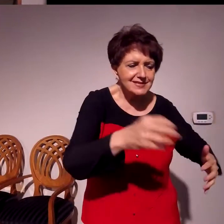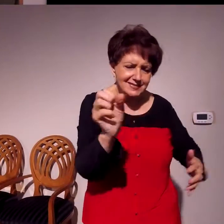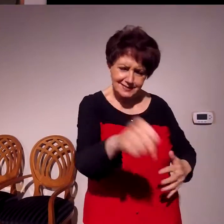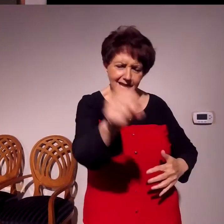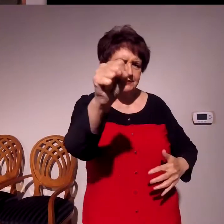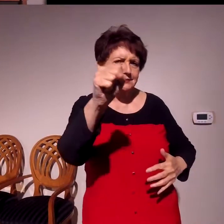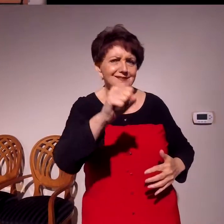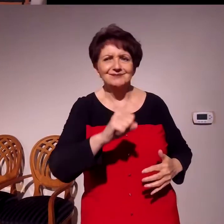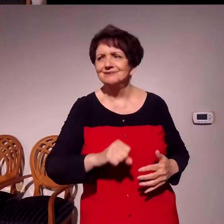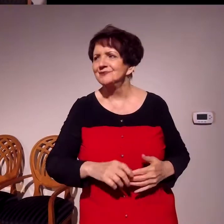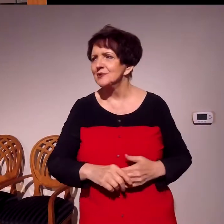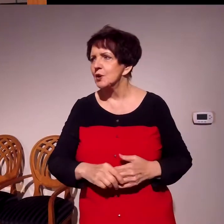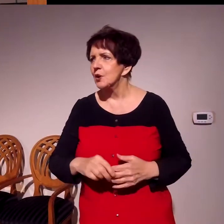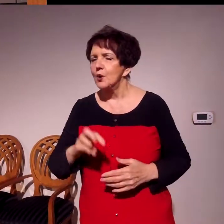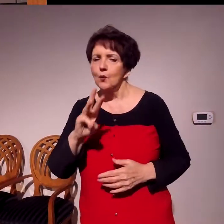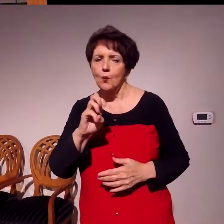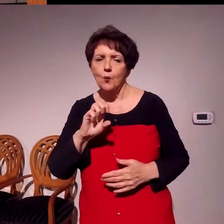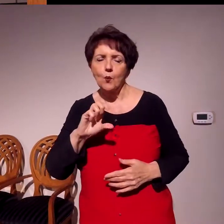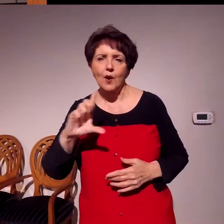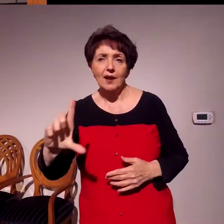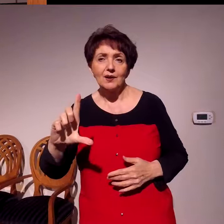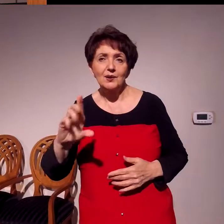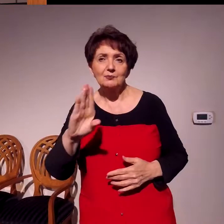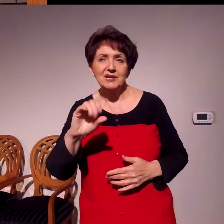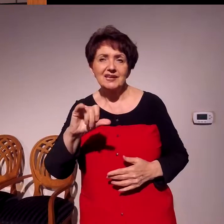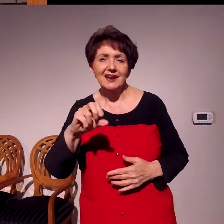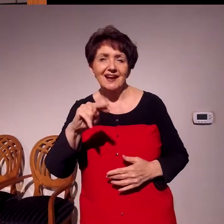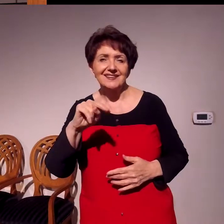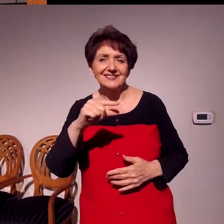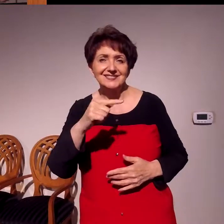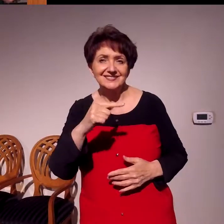that? Well-being, right? And so